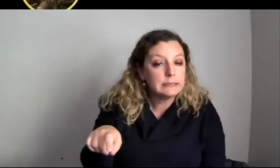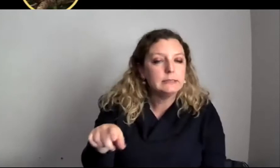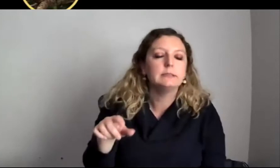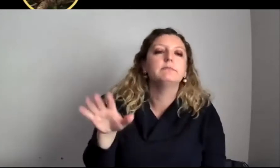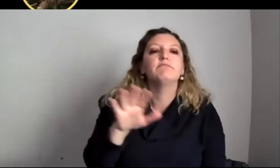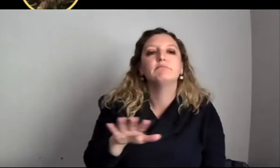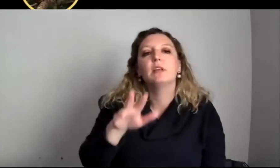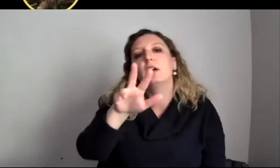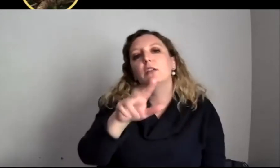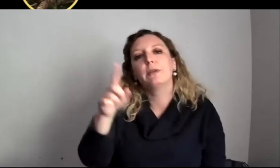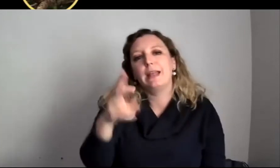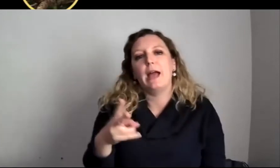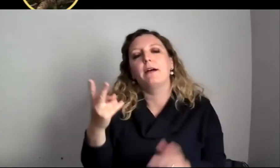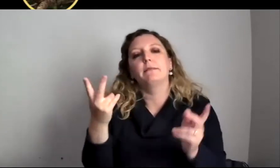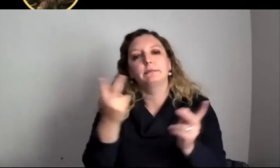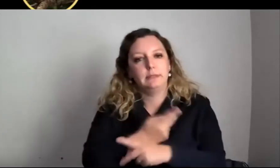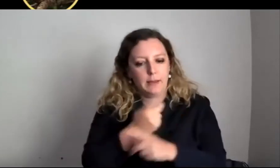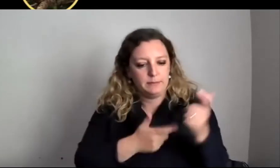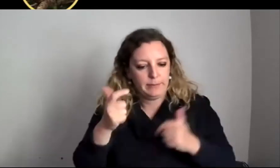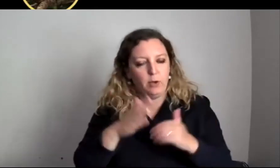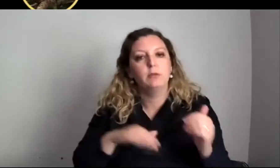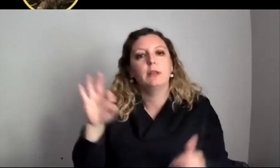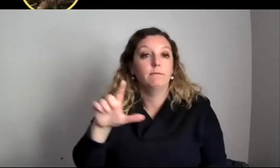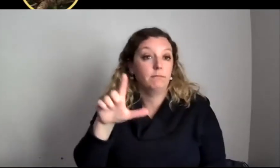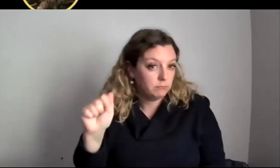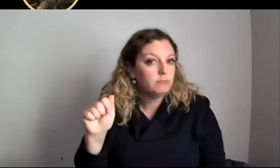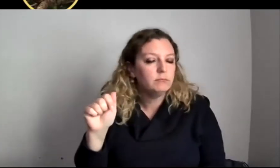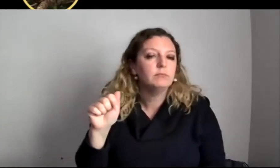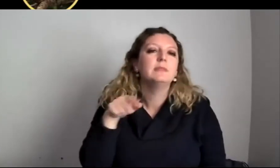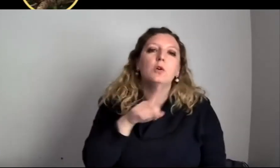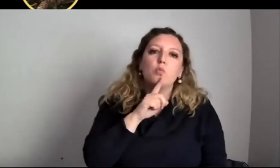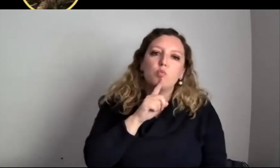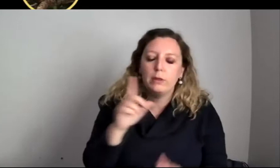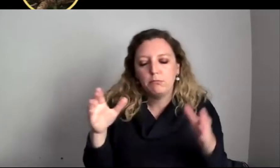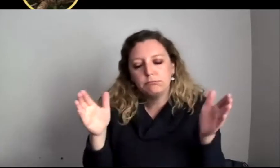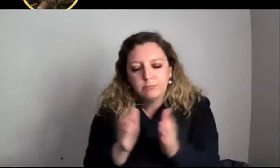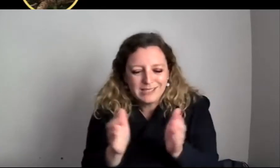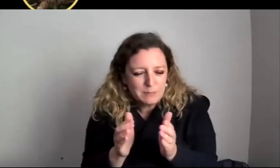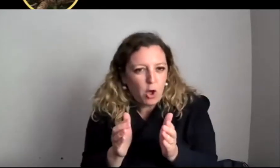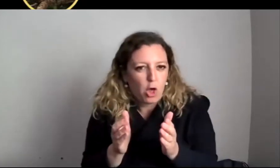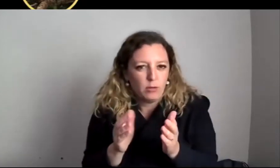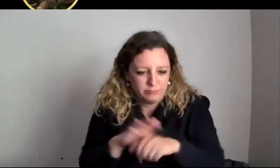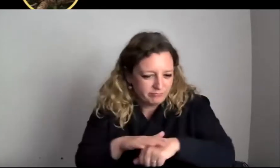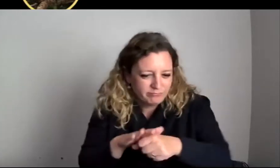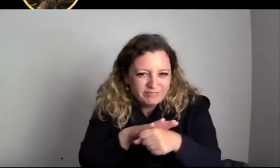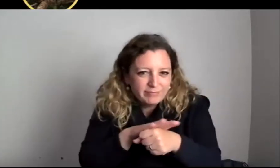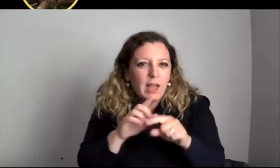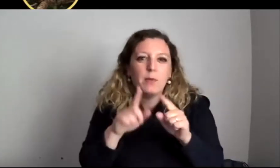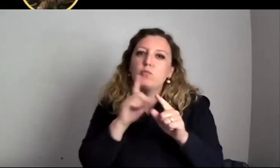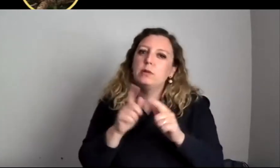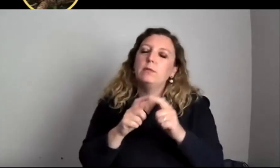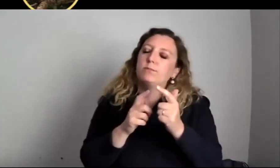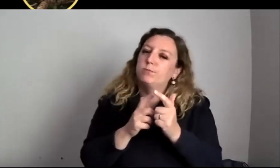roughly 3.5 times the size of Florida, for instance. And so it's this really small landmass, but with this really,